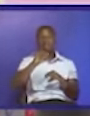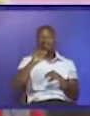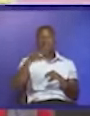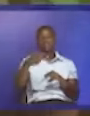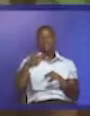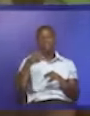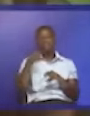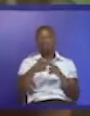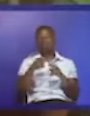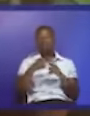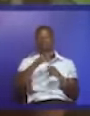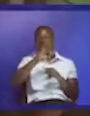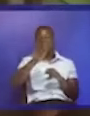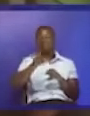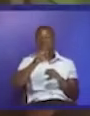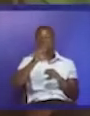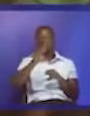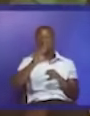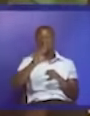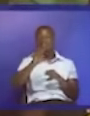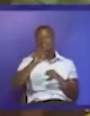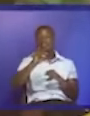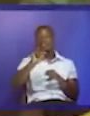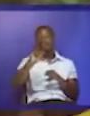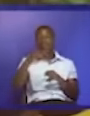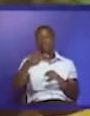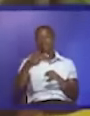Jeremiah. Who is Jeremiah?